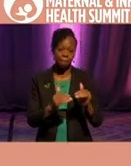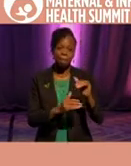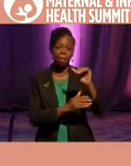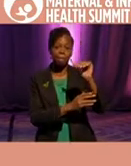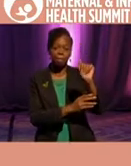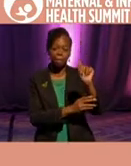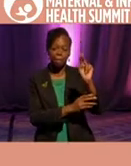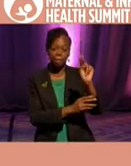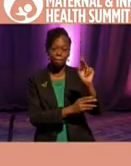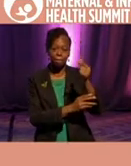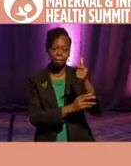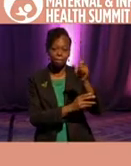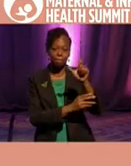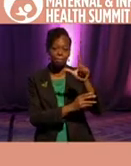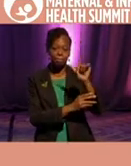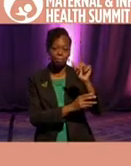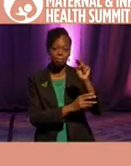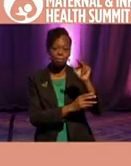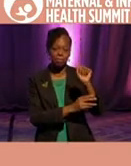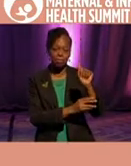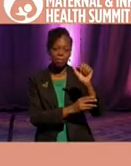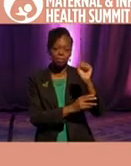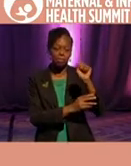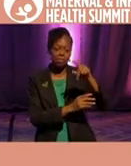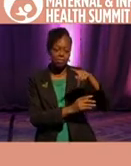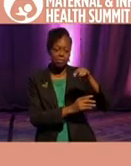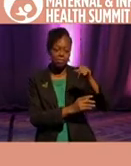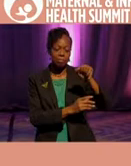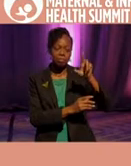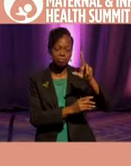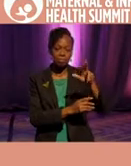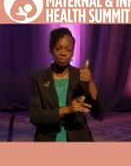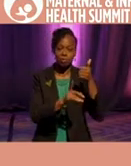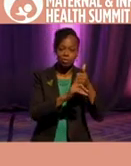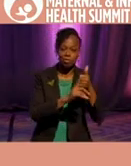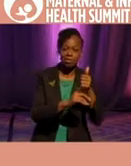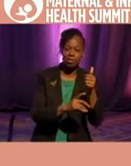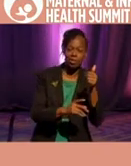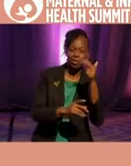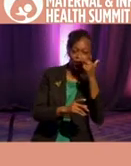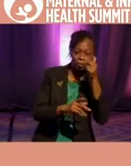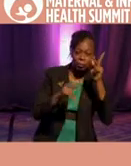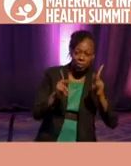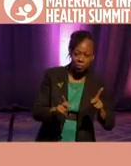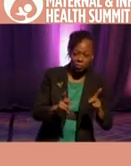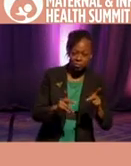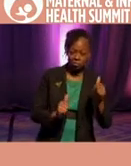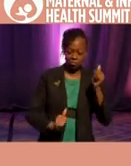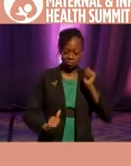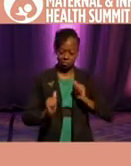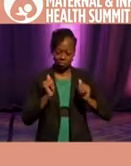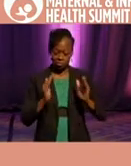Angelina Spicer, comedian, actress, and activist.